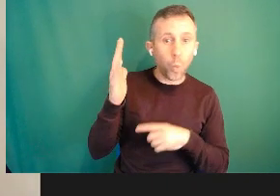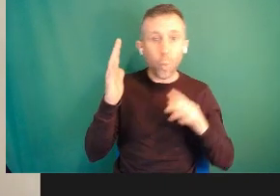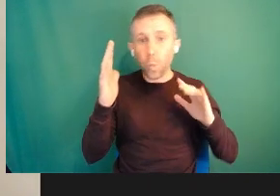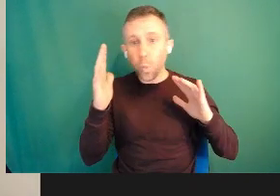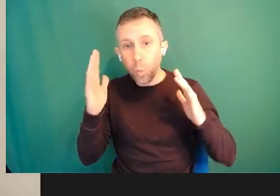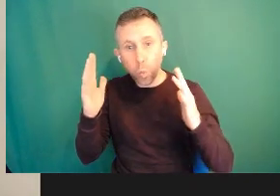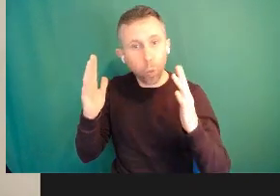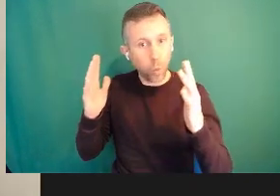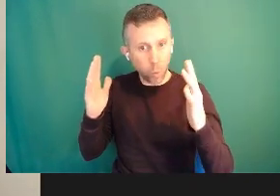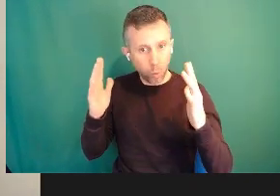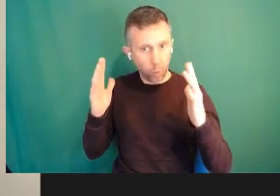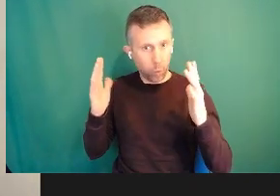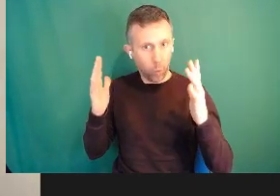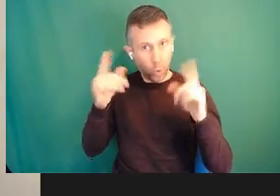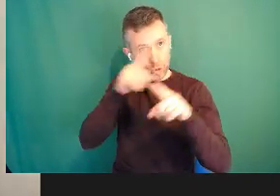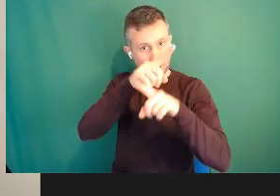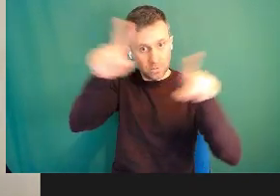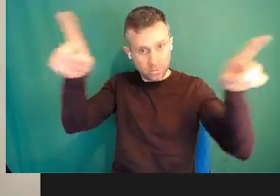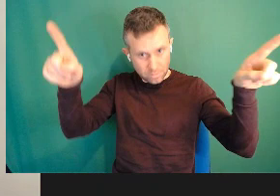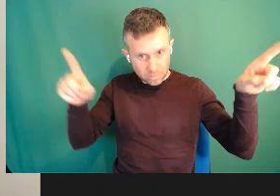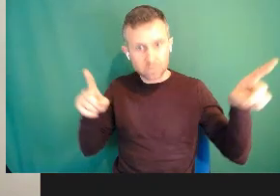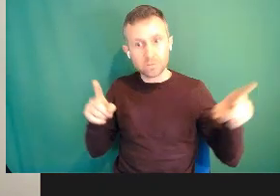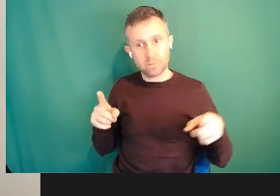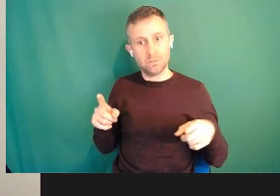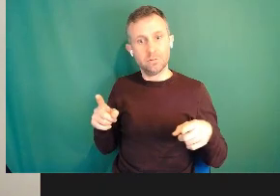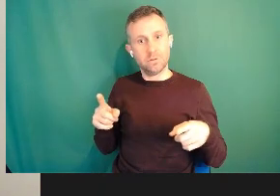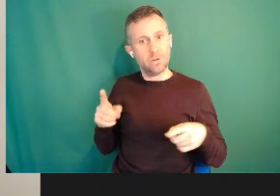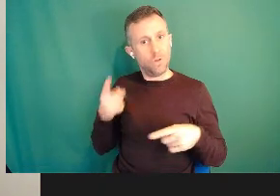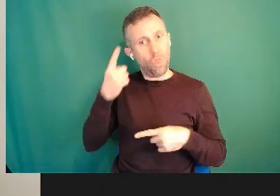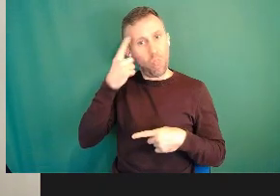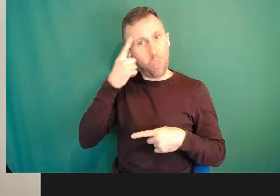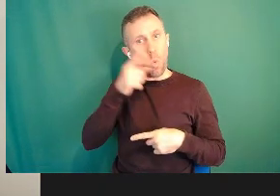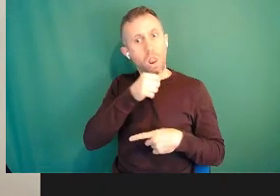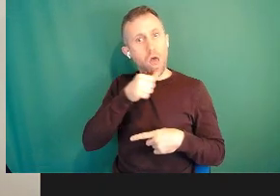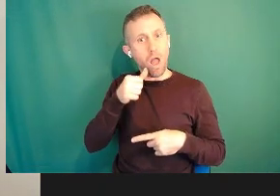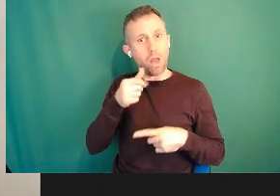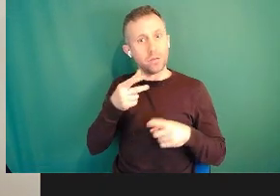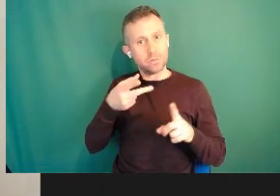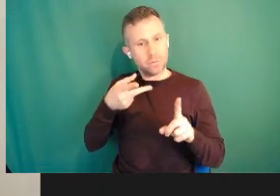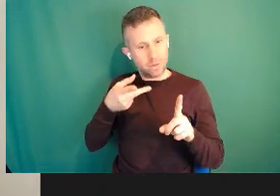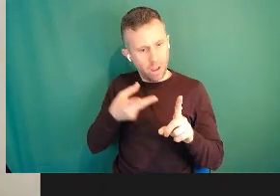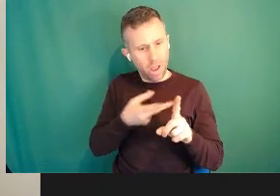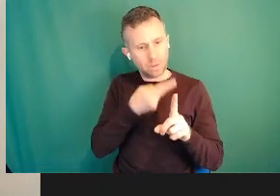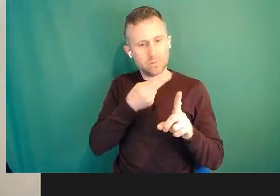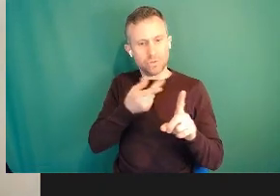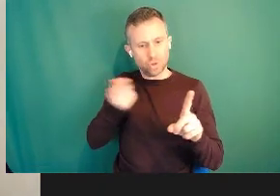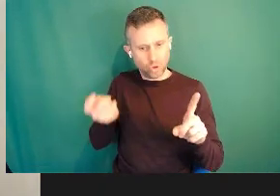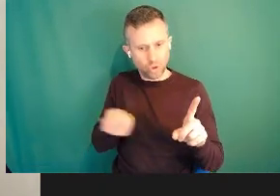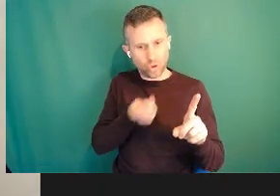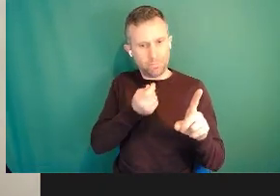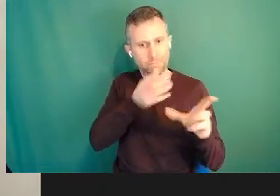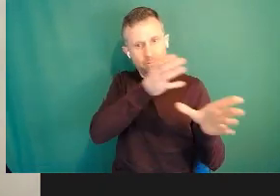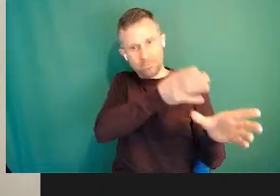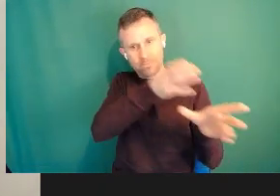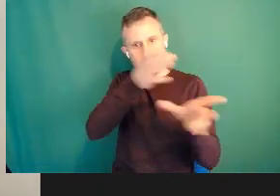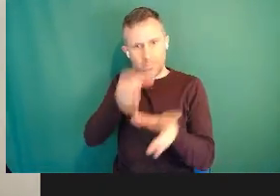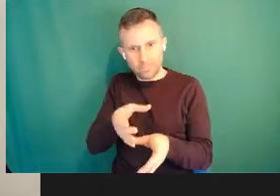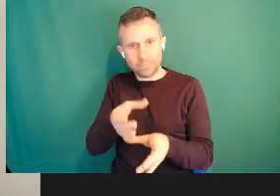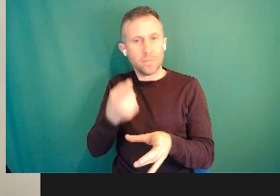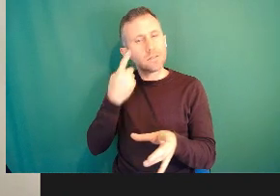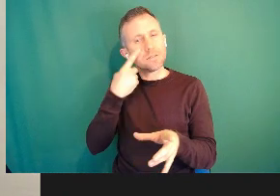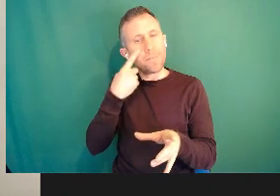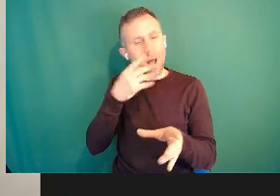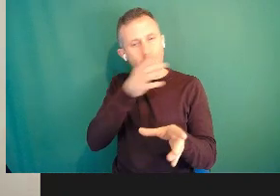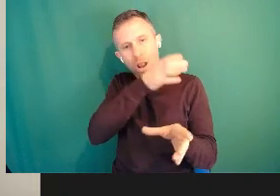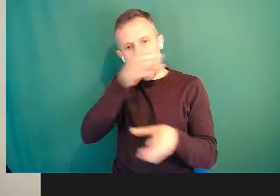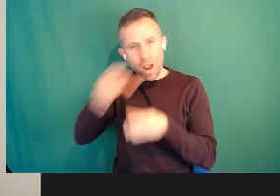you would be able to interact with on the wider estate all into one area. And so the bluebells that are quite a